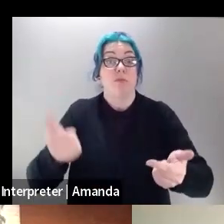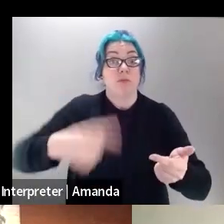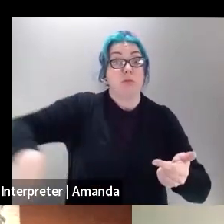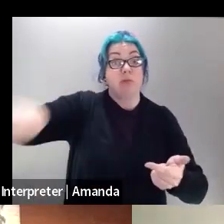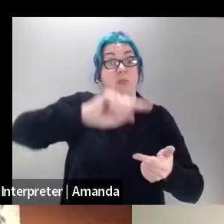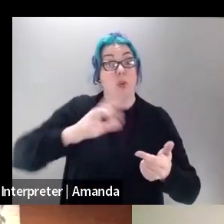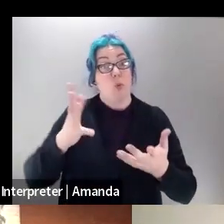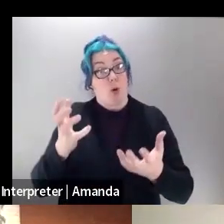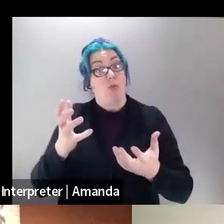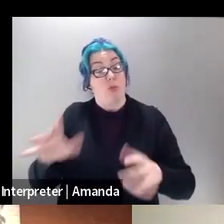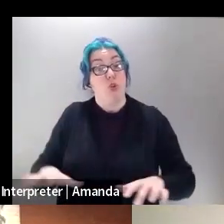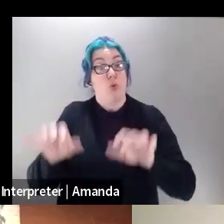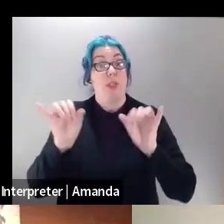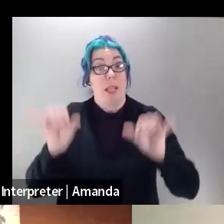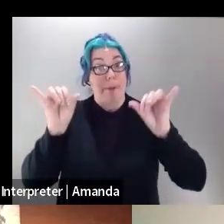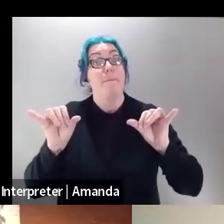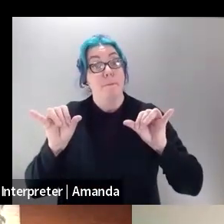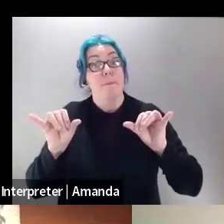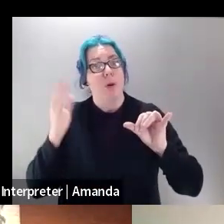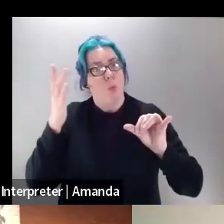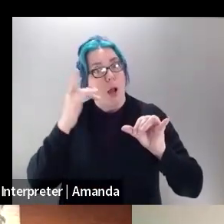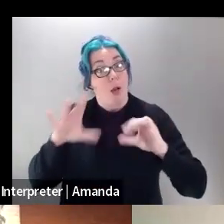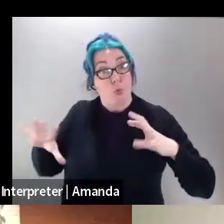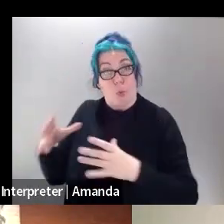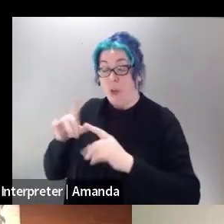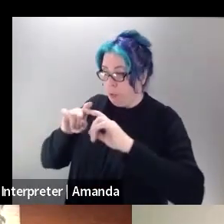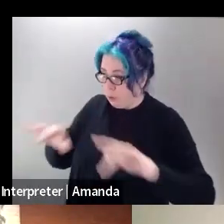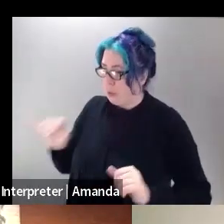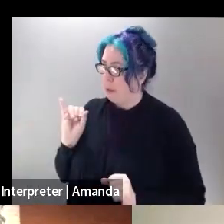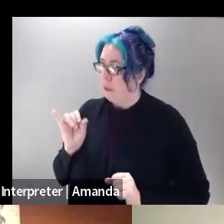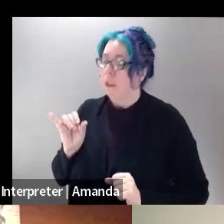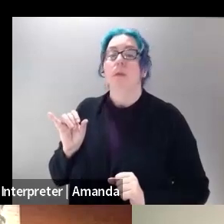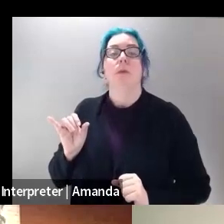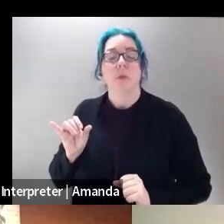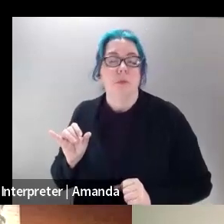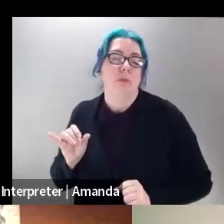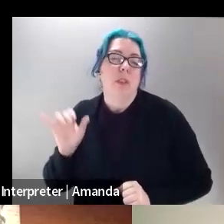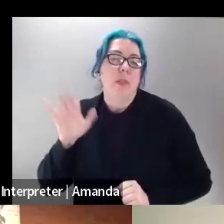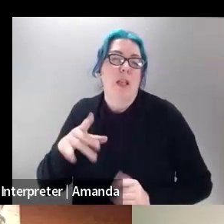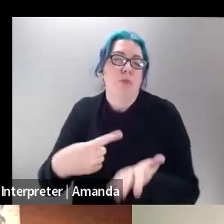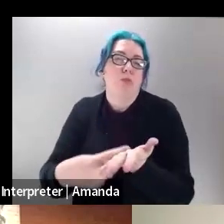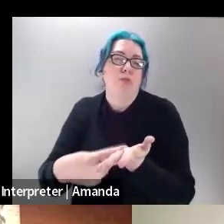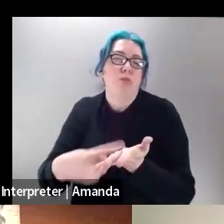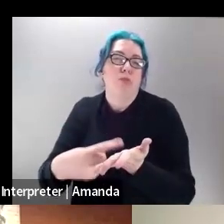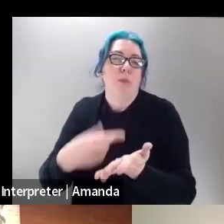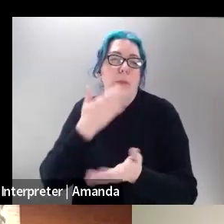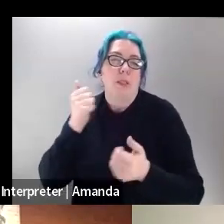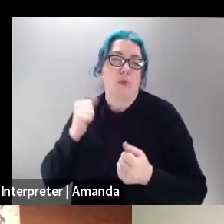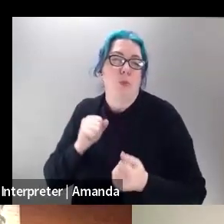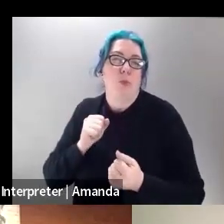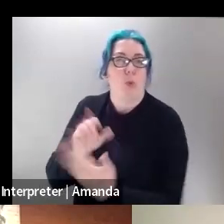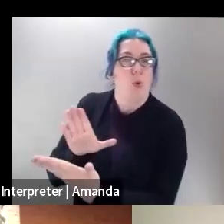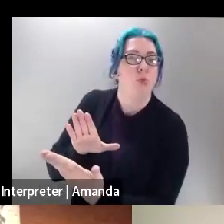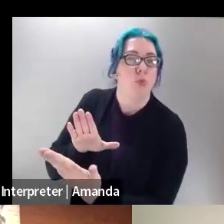diversity. So we're approaching this as a thoughtful conversation between colleagues about ways that we begin